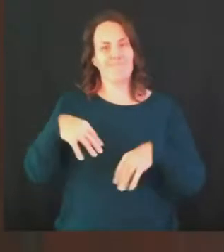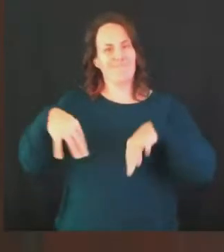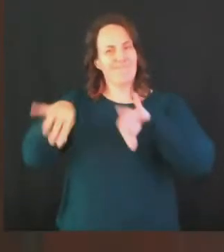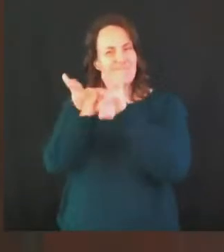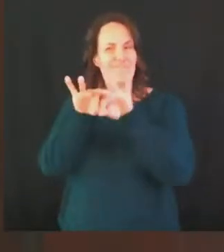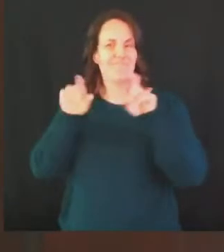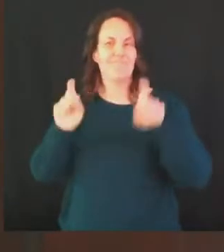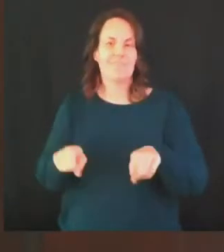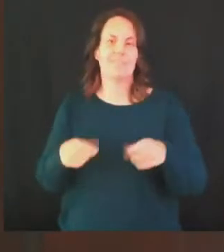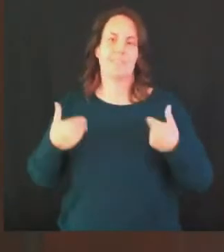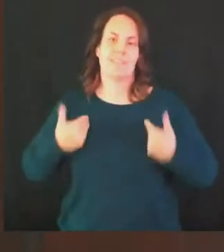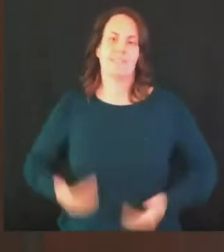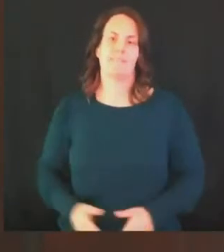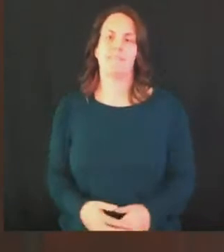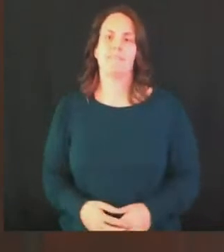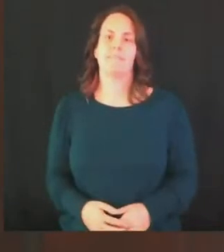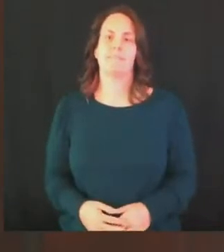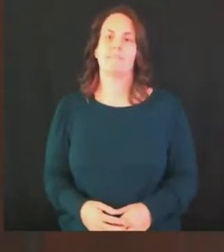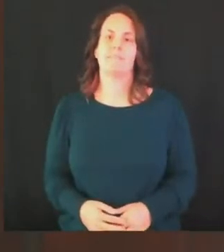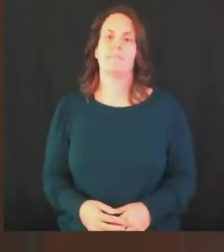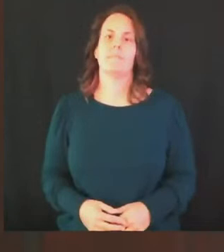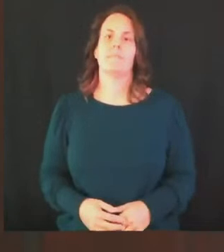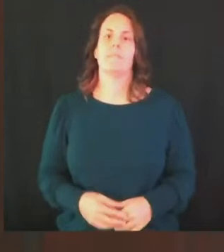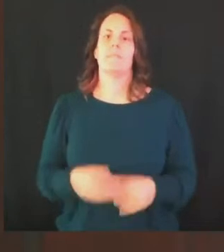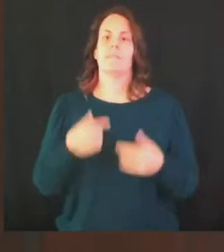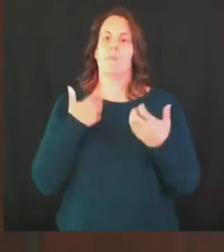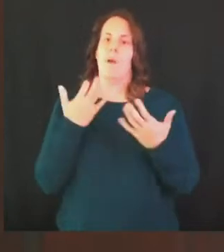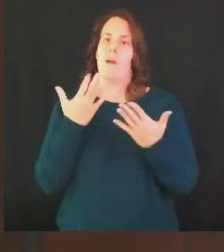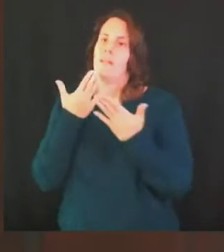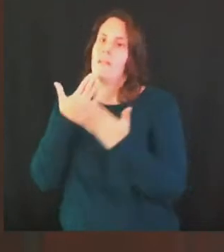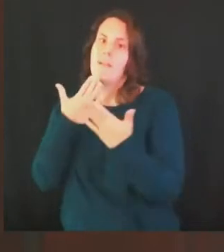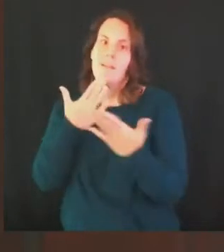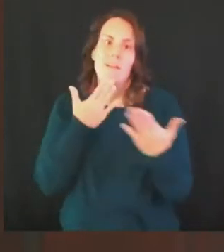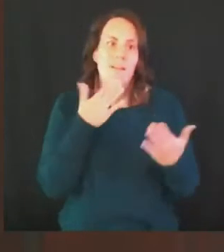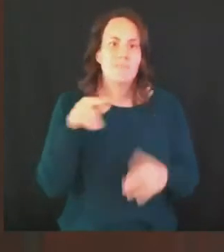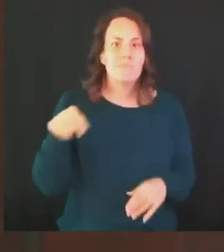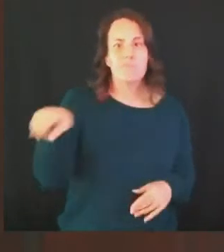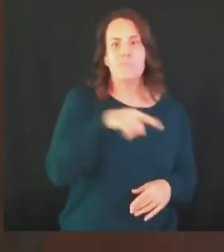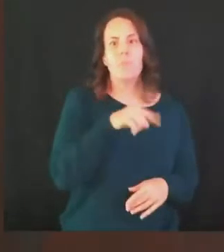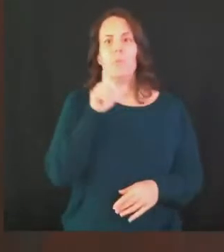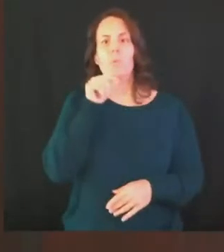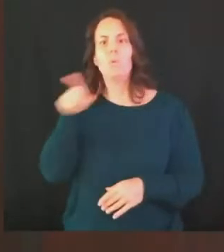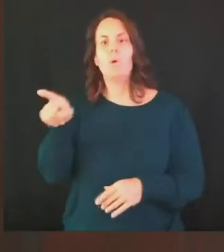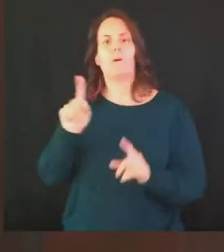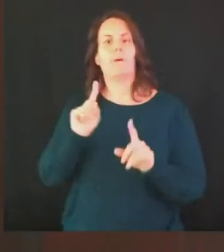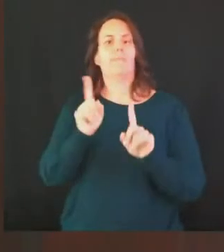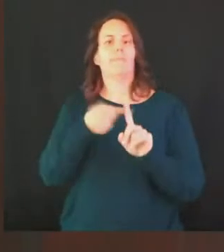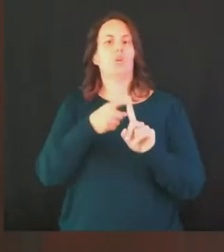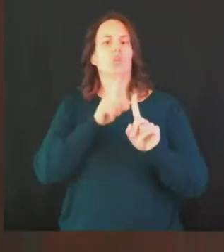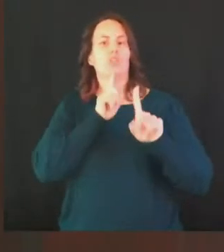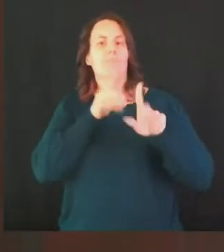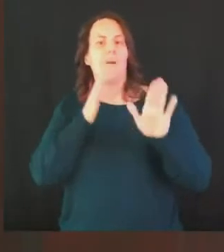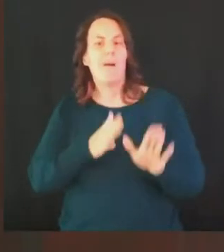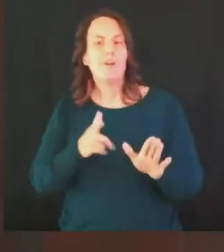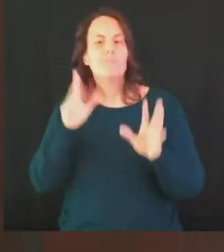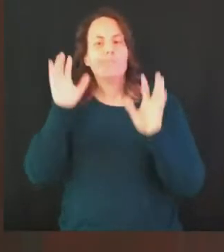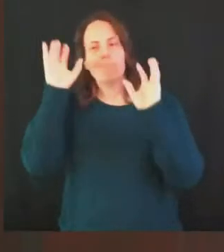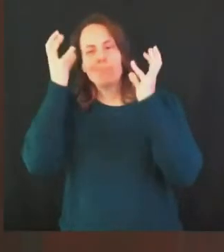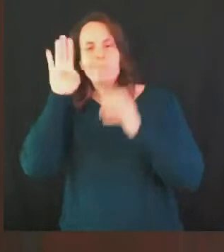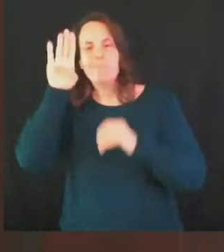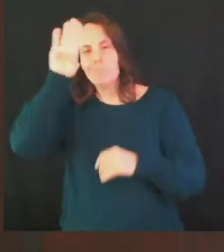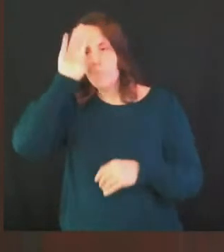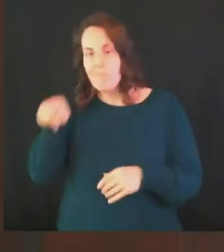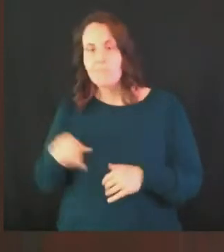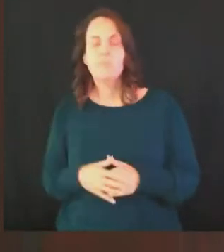first responders, healthcare professionals, and other essential workers on the front lines. I know this isn't